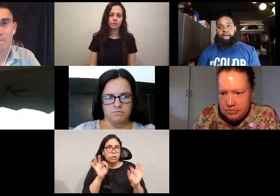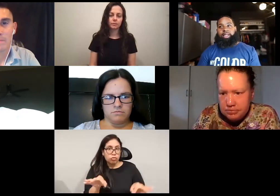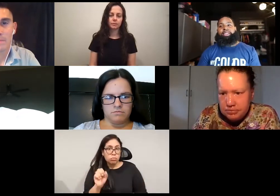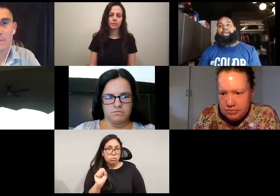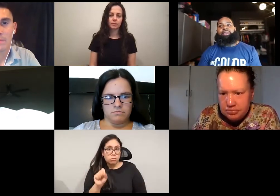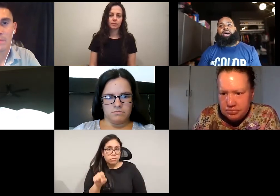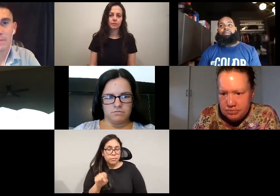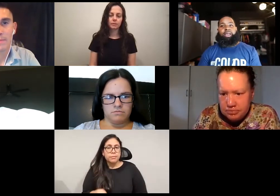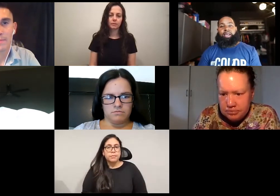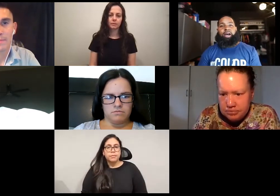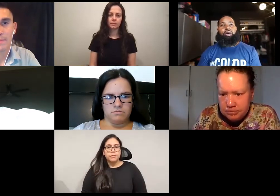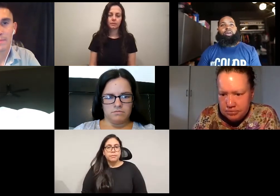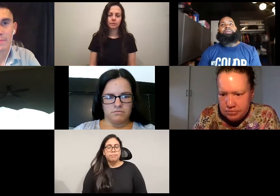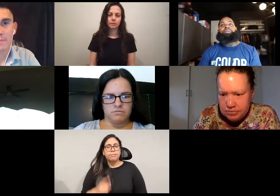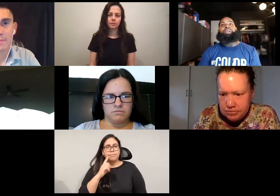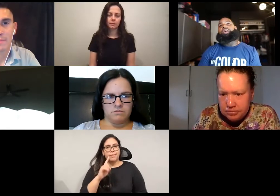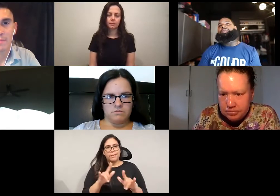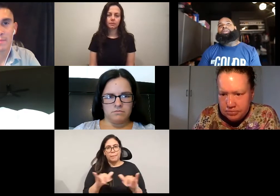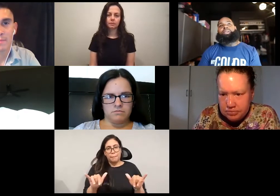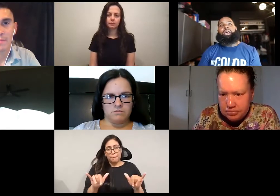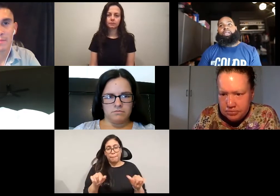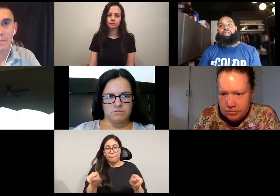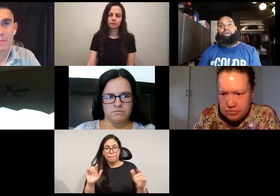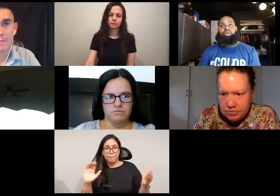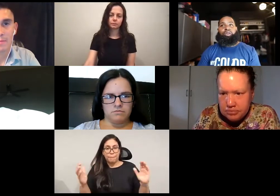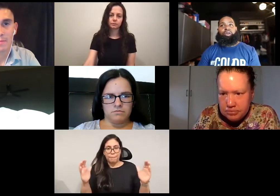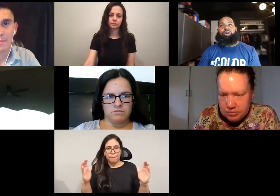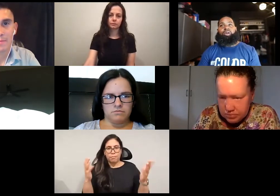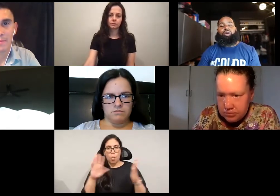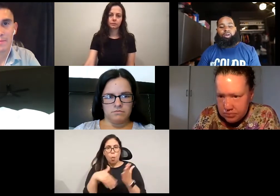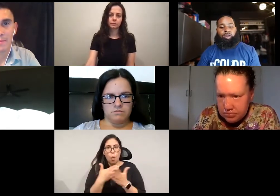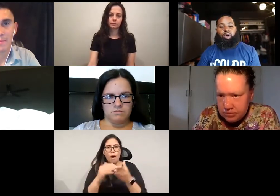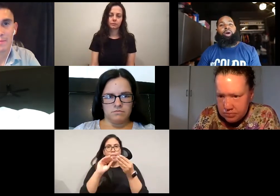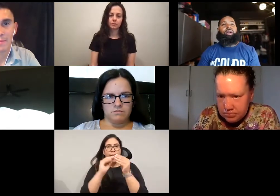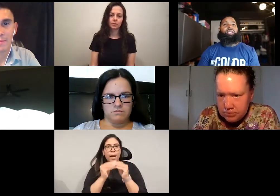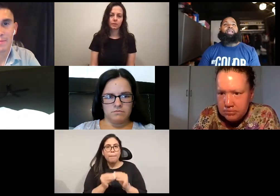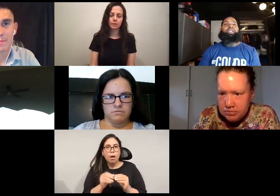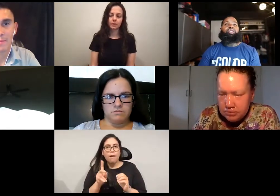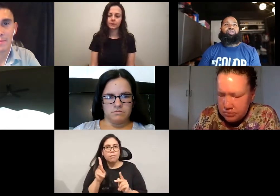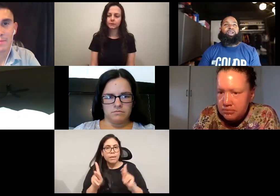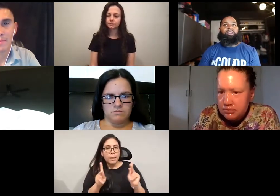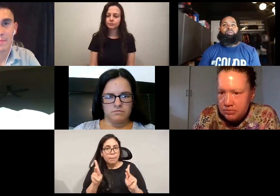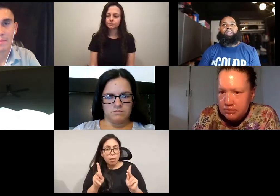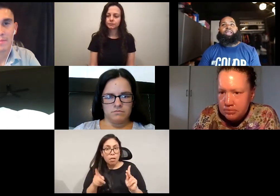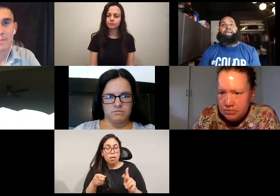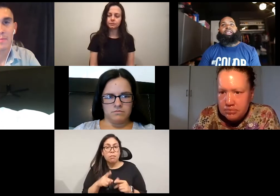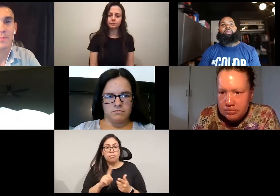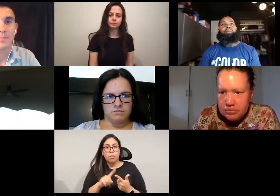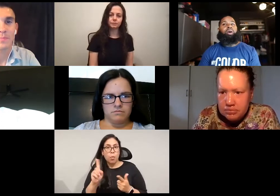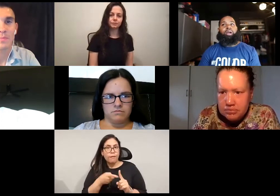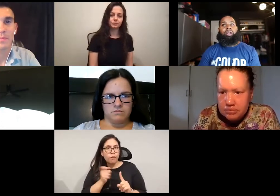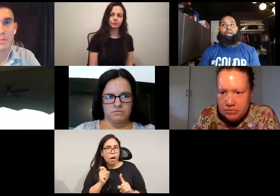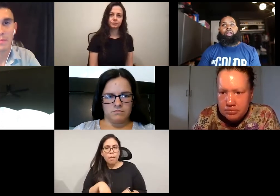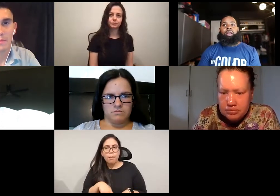but at the same time, I think it all comes with numbers and the awareness that is stressed within